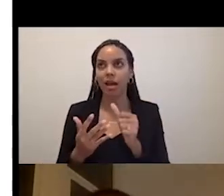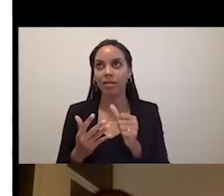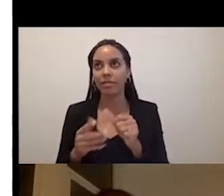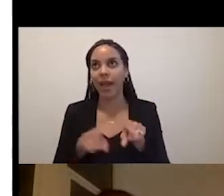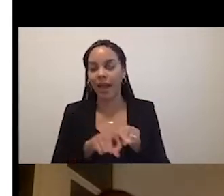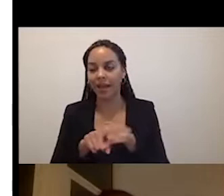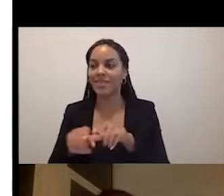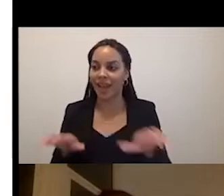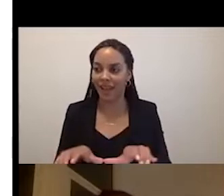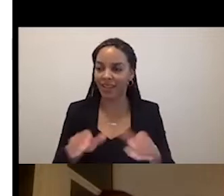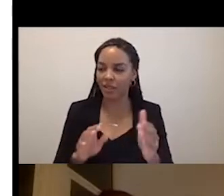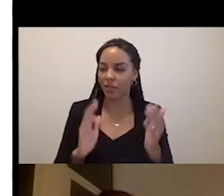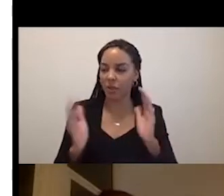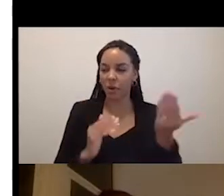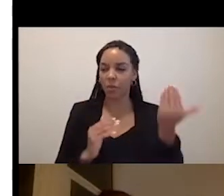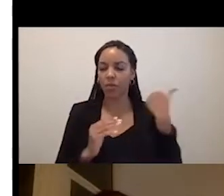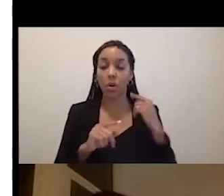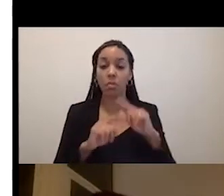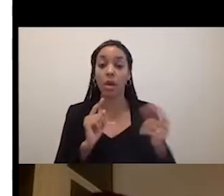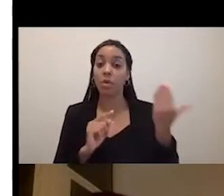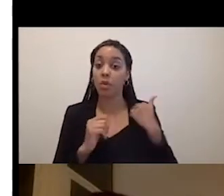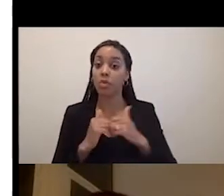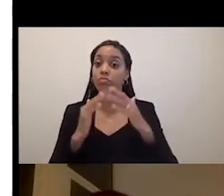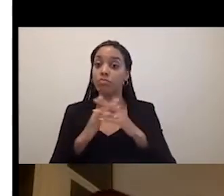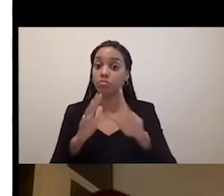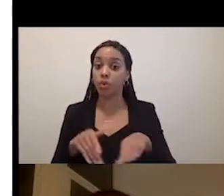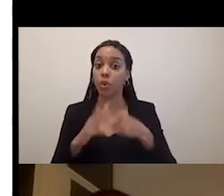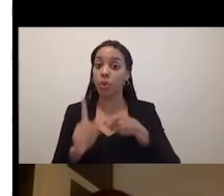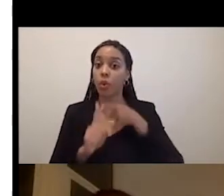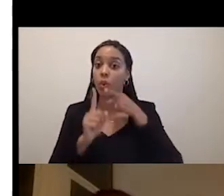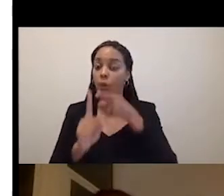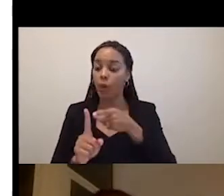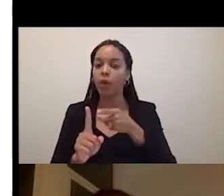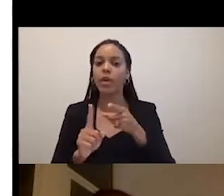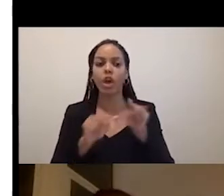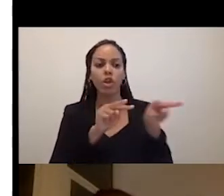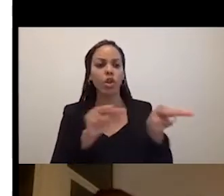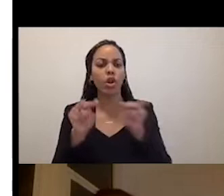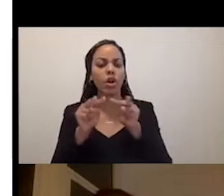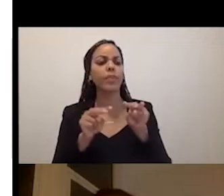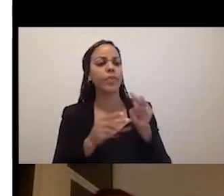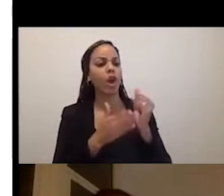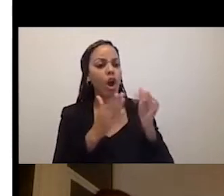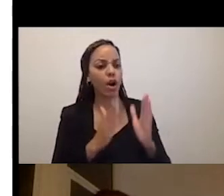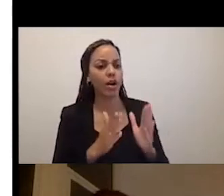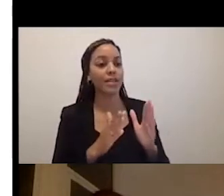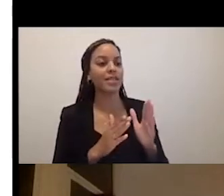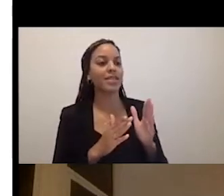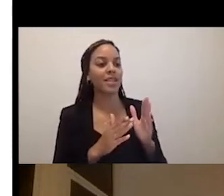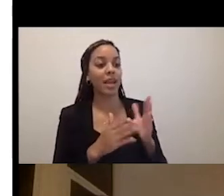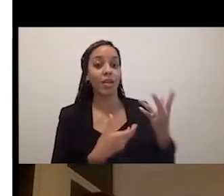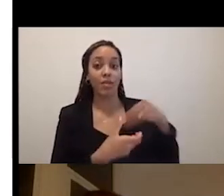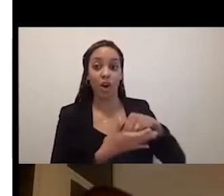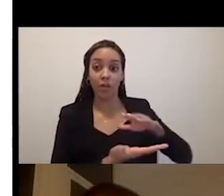initially was a model of looking at how artists that have been to the Rijksacademy go back to their places where they've come